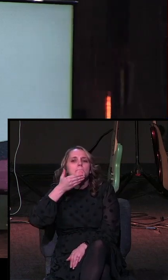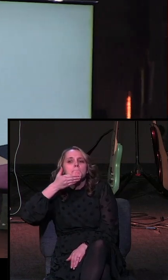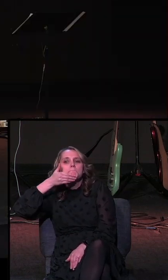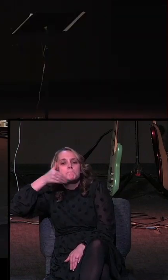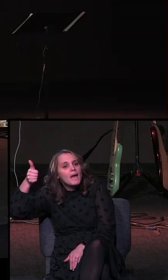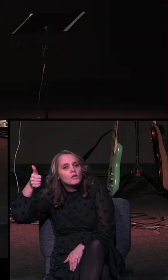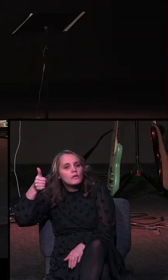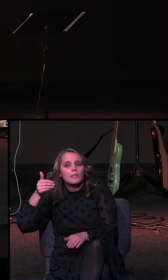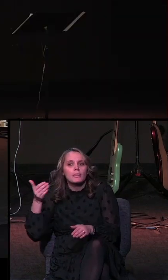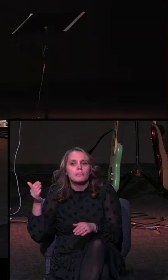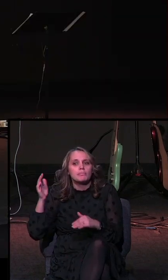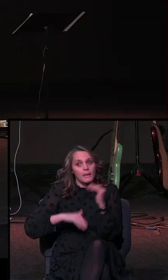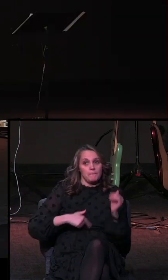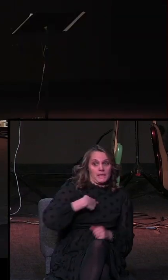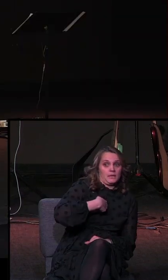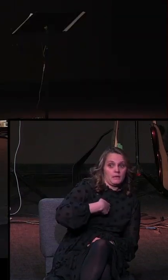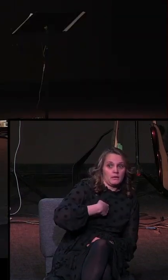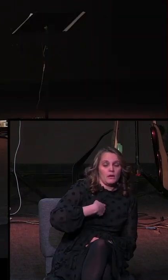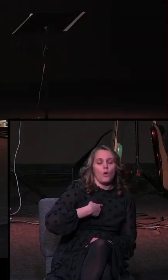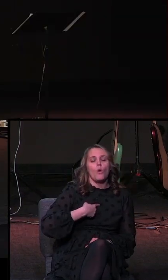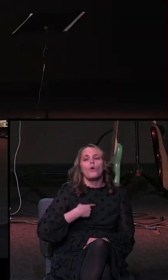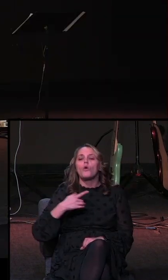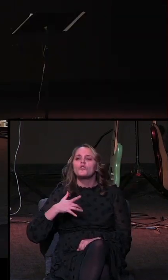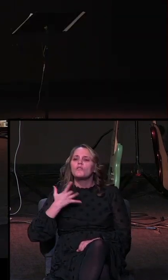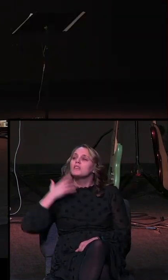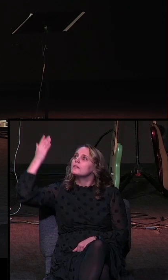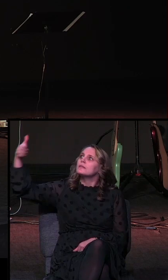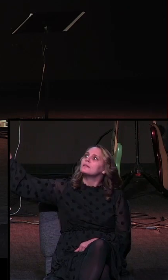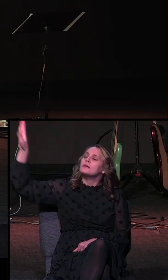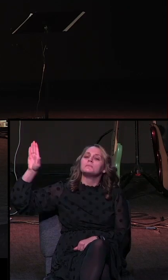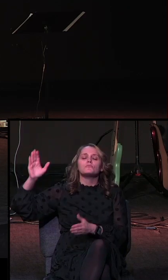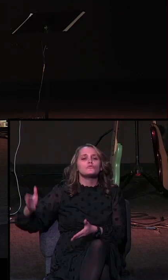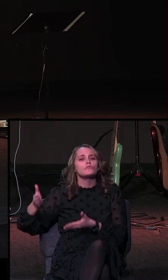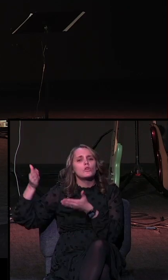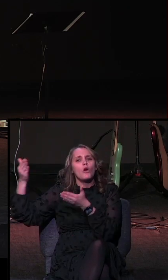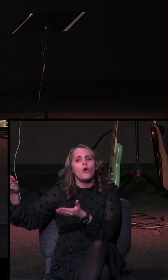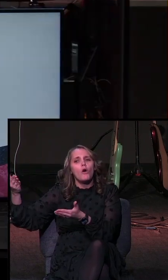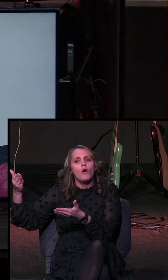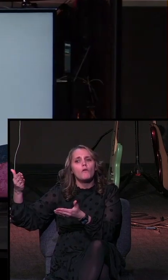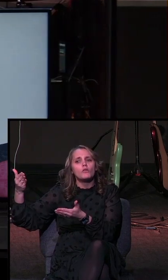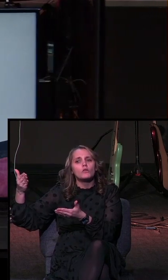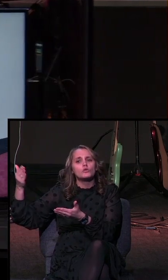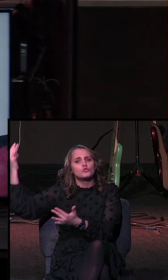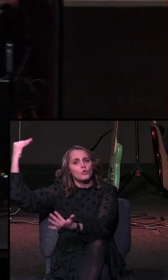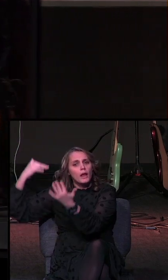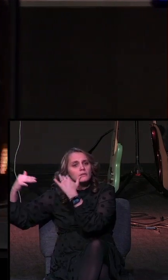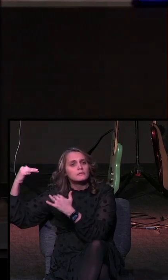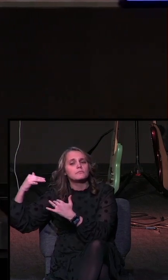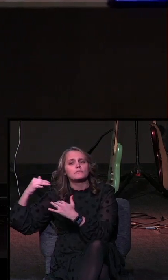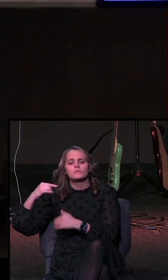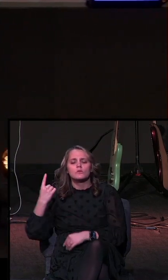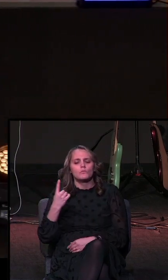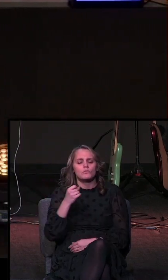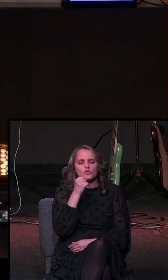is somehow offering his grace to someone that I would not offer grace to. That's when we feel these things